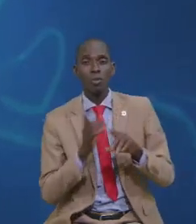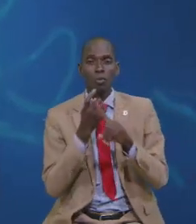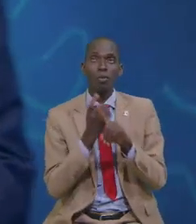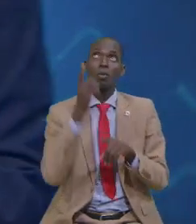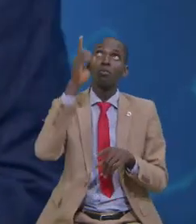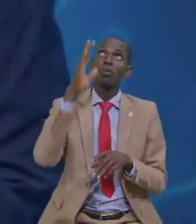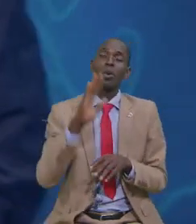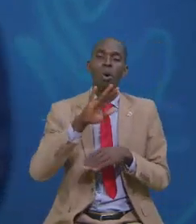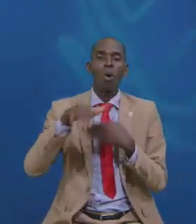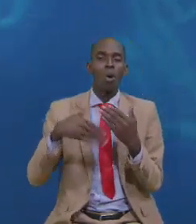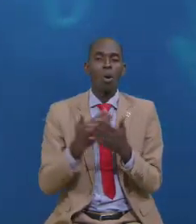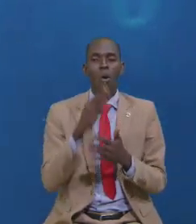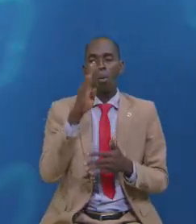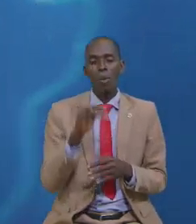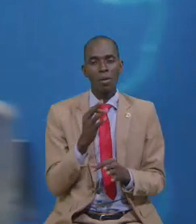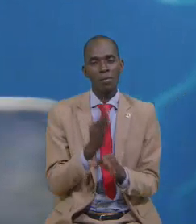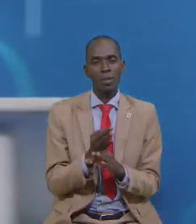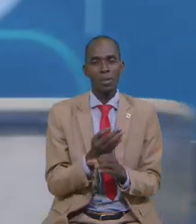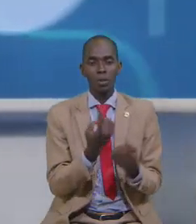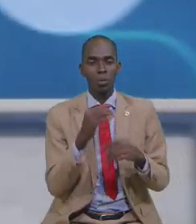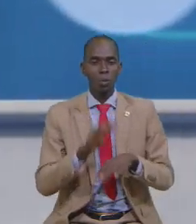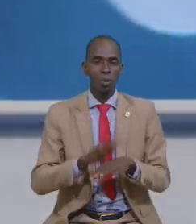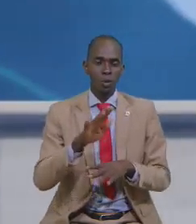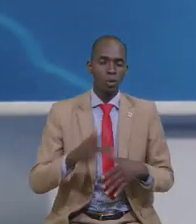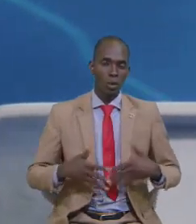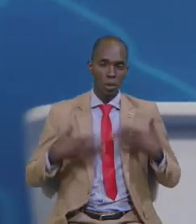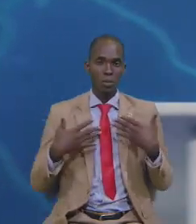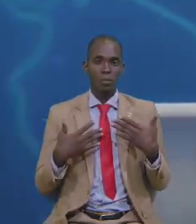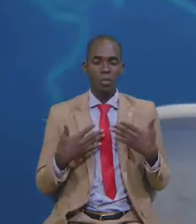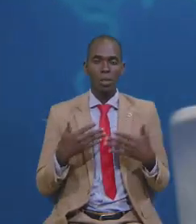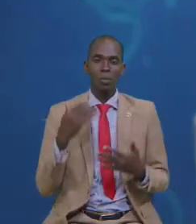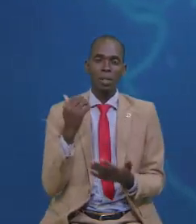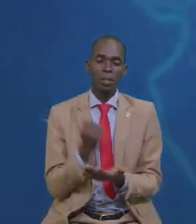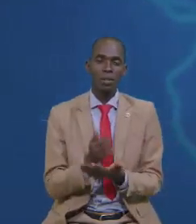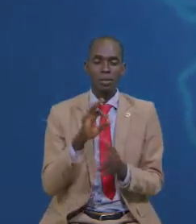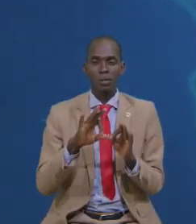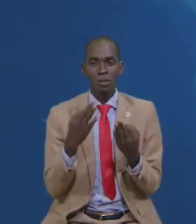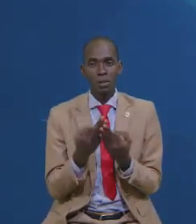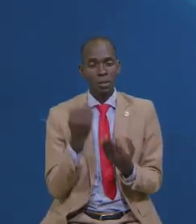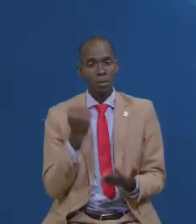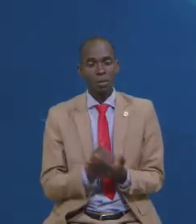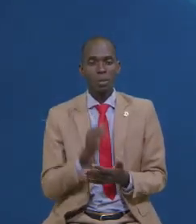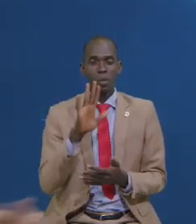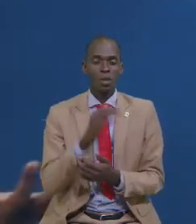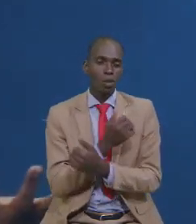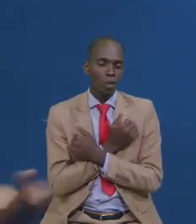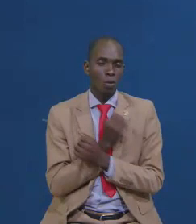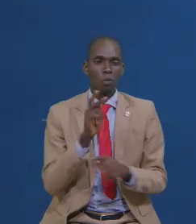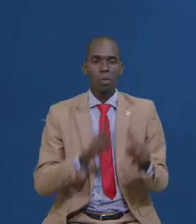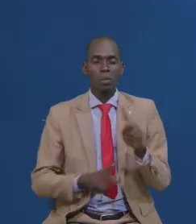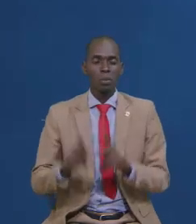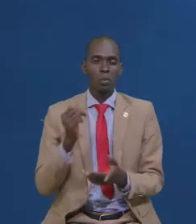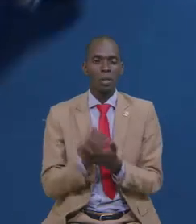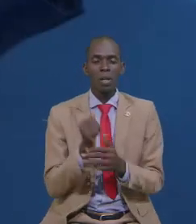faith, coming upon your life, your family, and your loved ones,